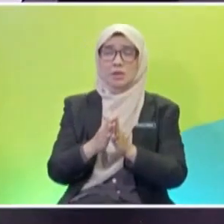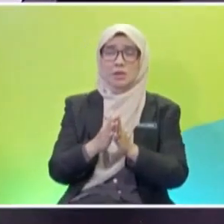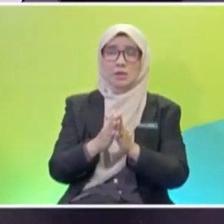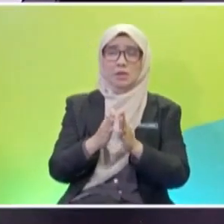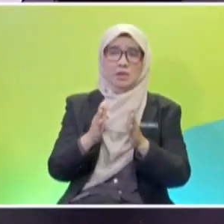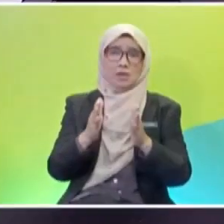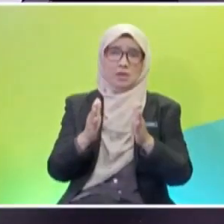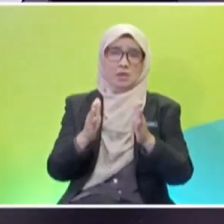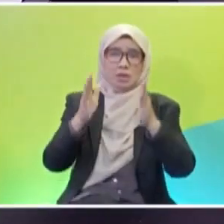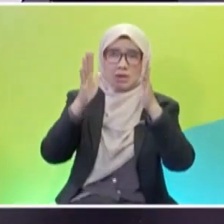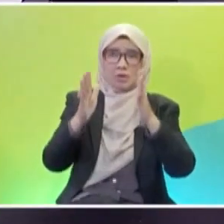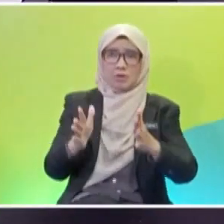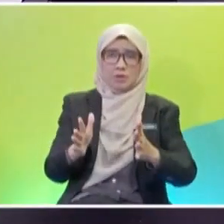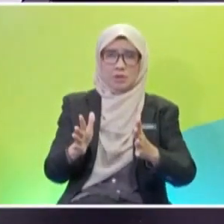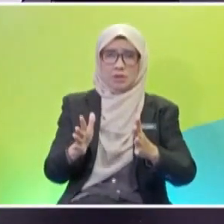want to